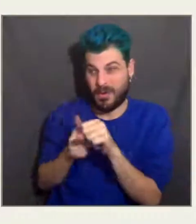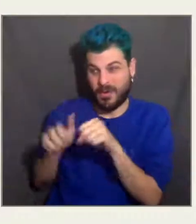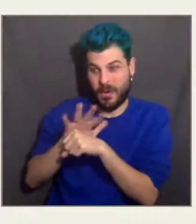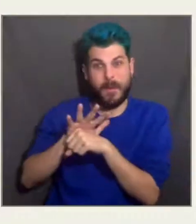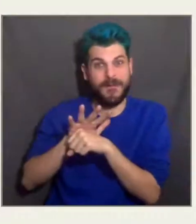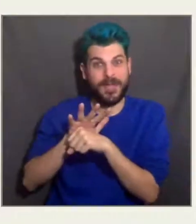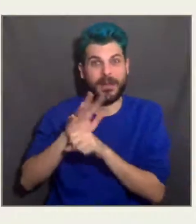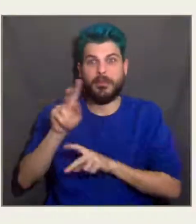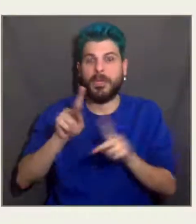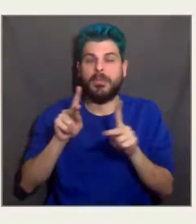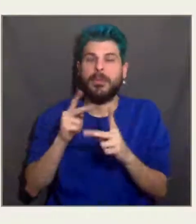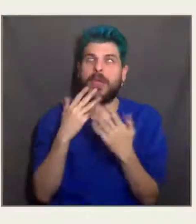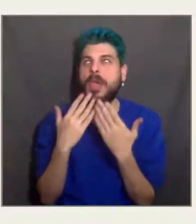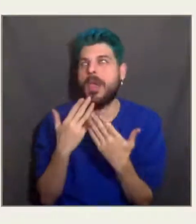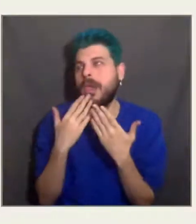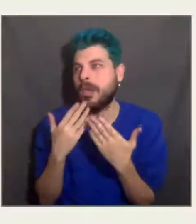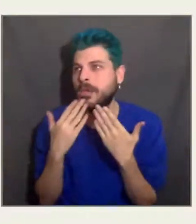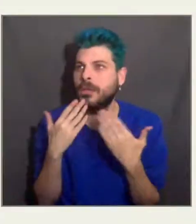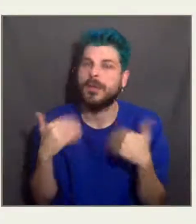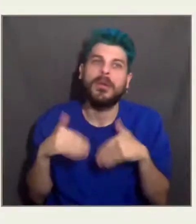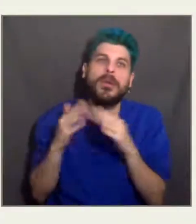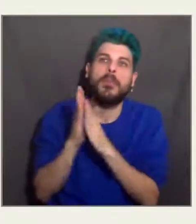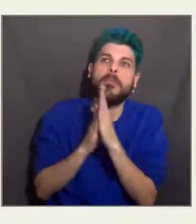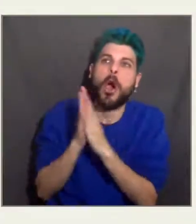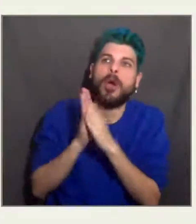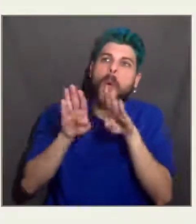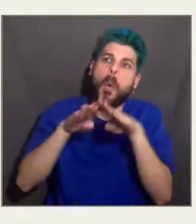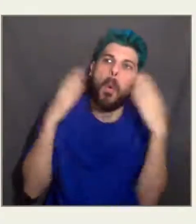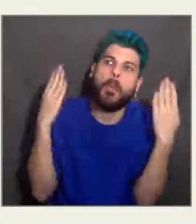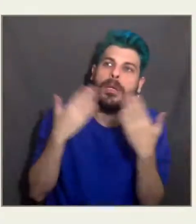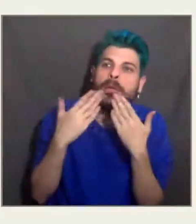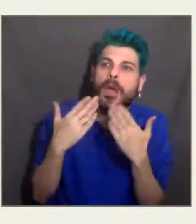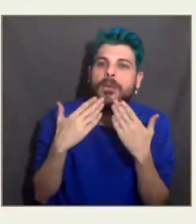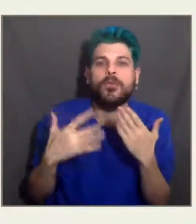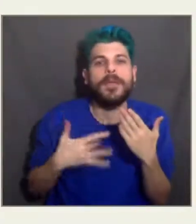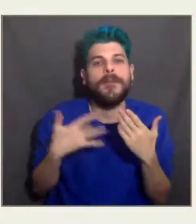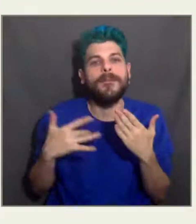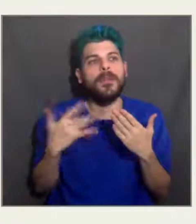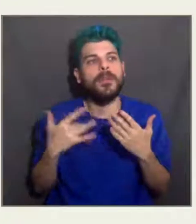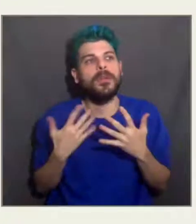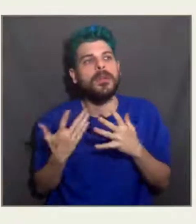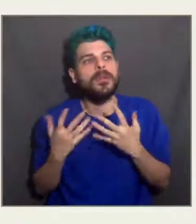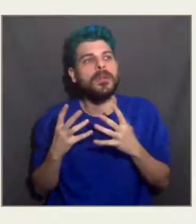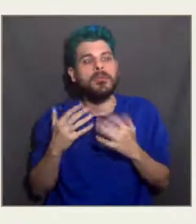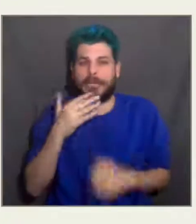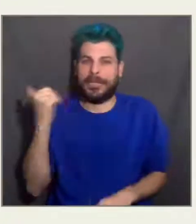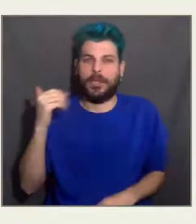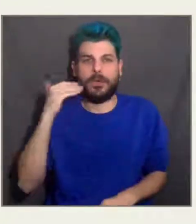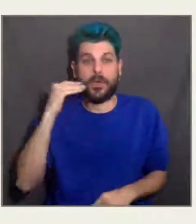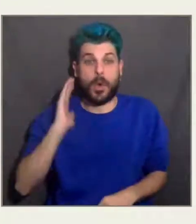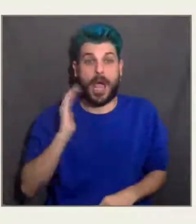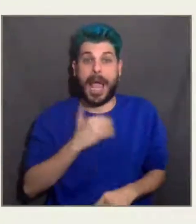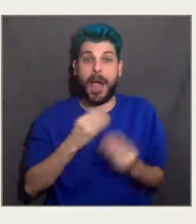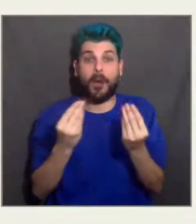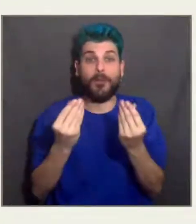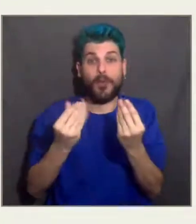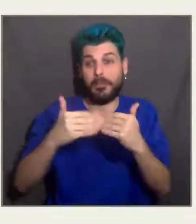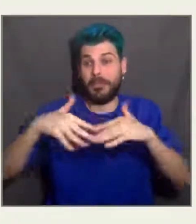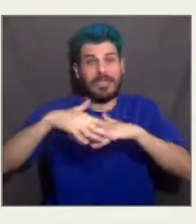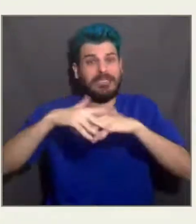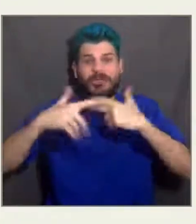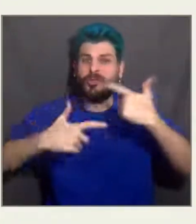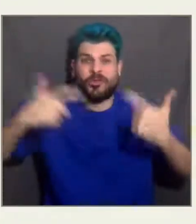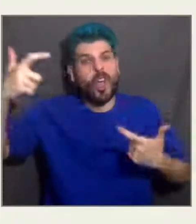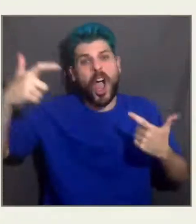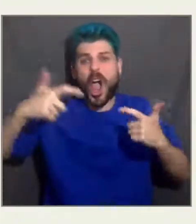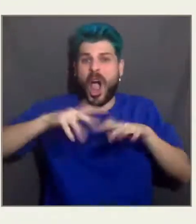was overwhelming. People just felt so much, because our land that we have is big and open,